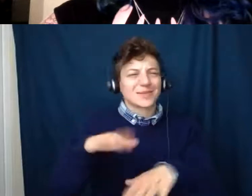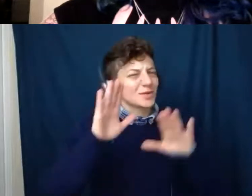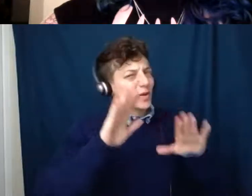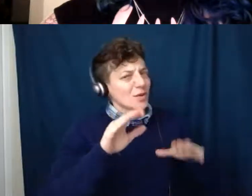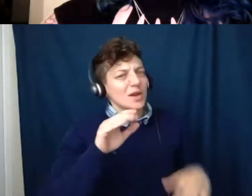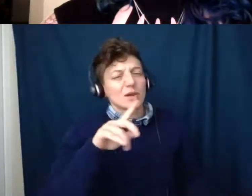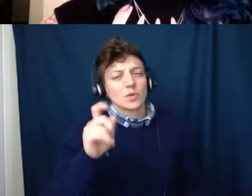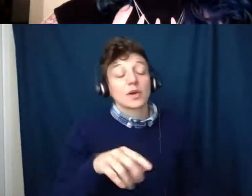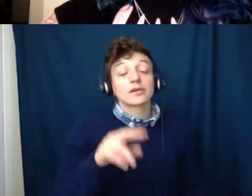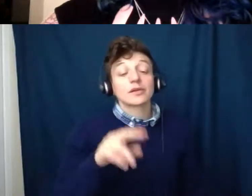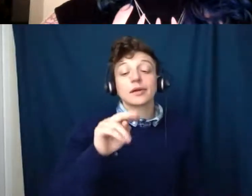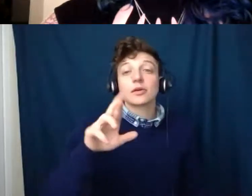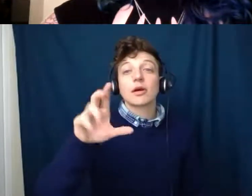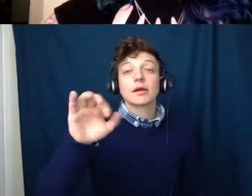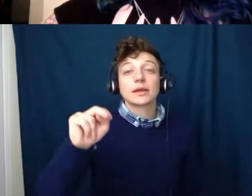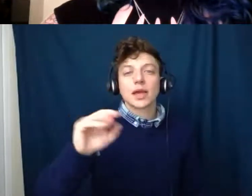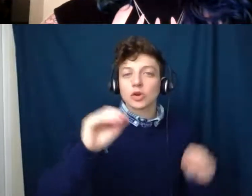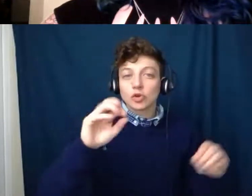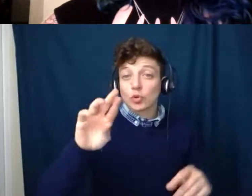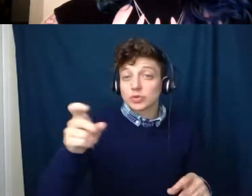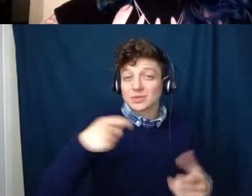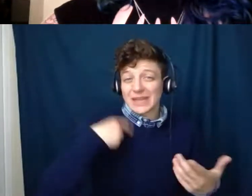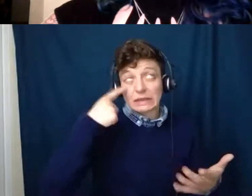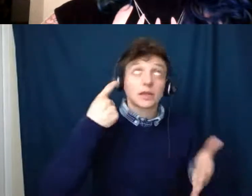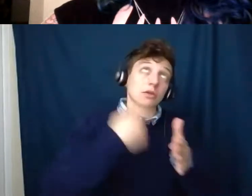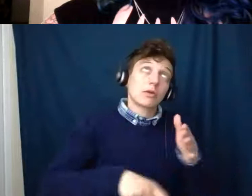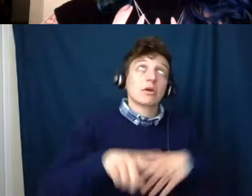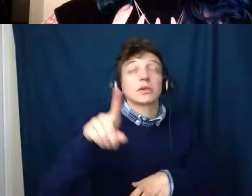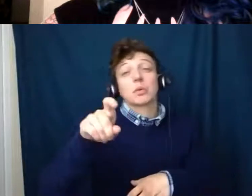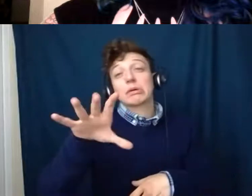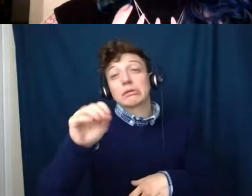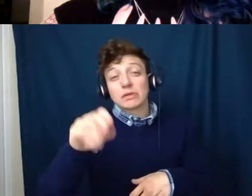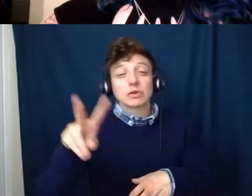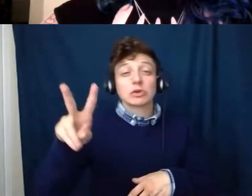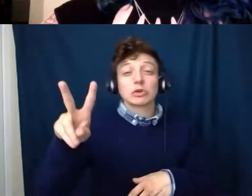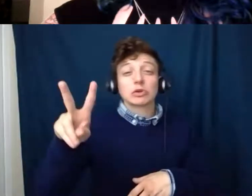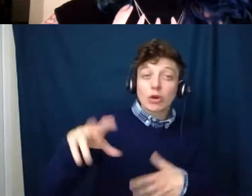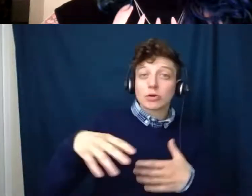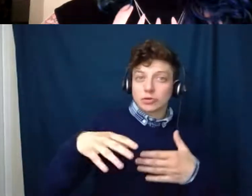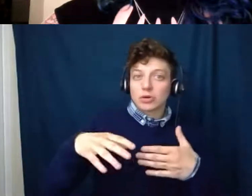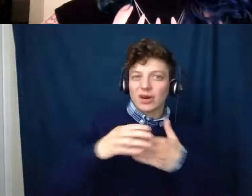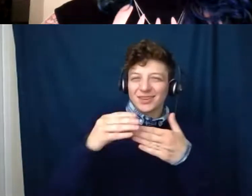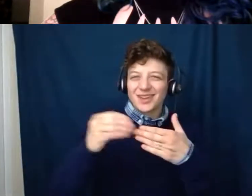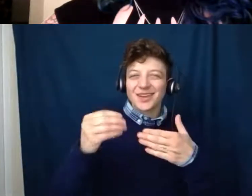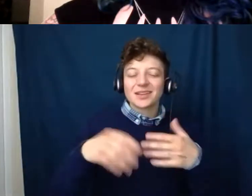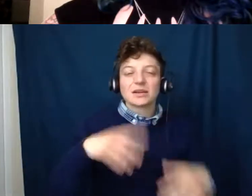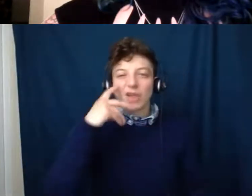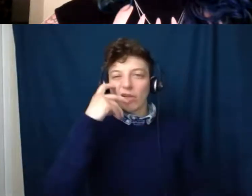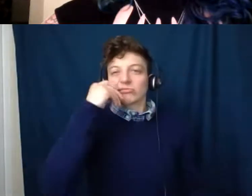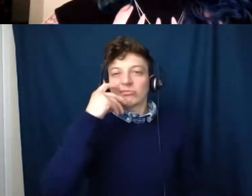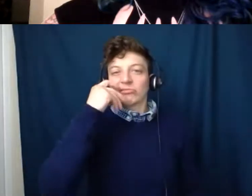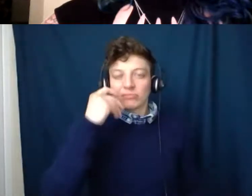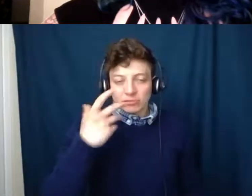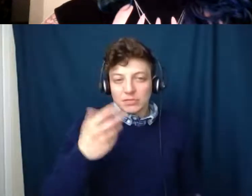a prescription, I think, is typically around like $150 or $200. So Narcan is the brand name. It's the nasal injection.